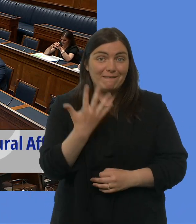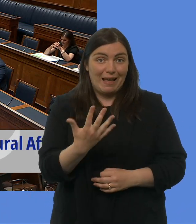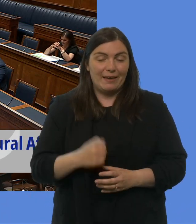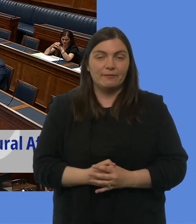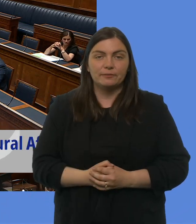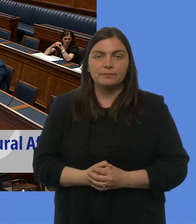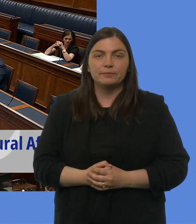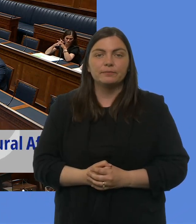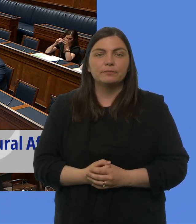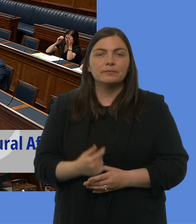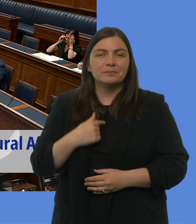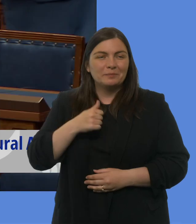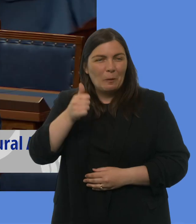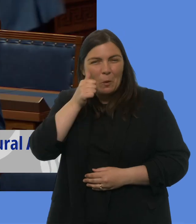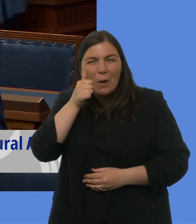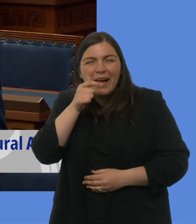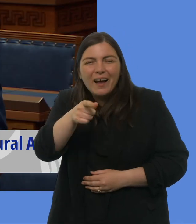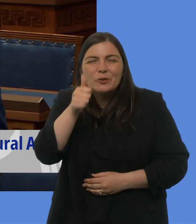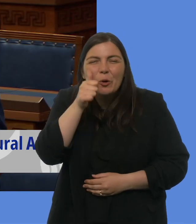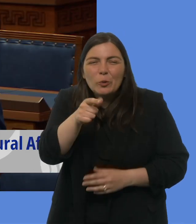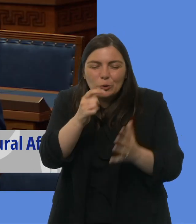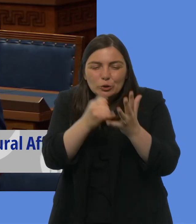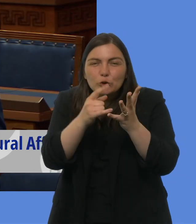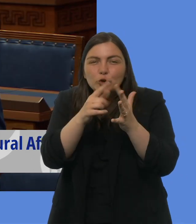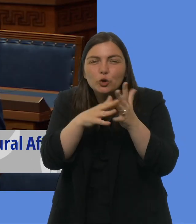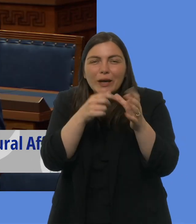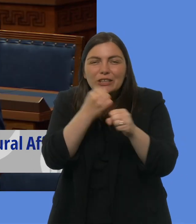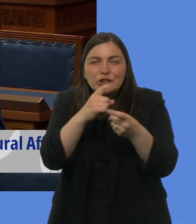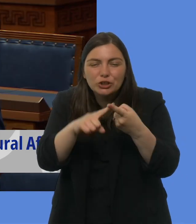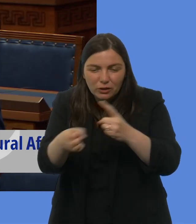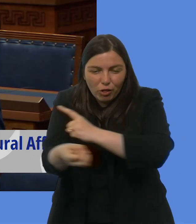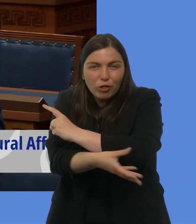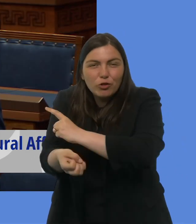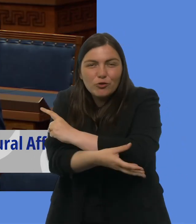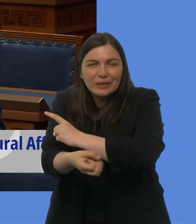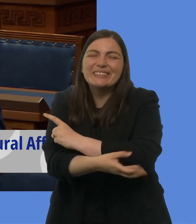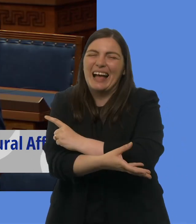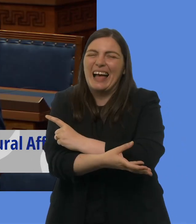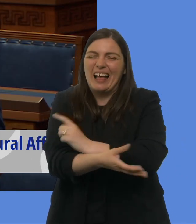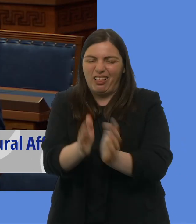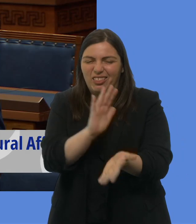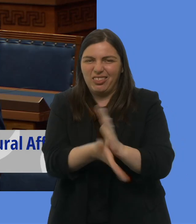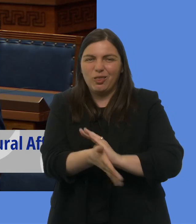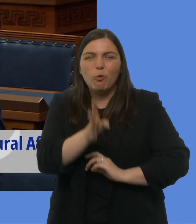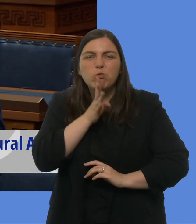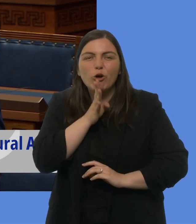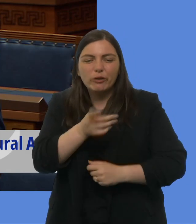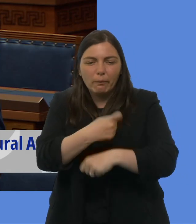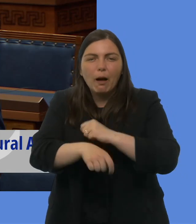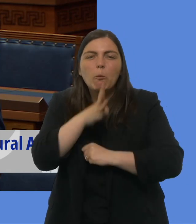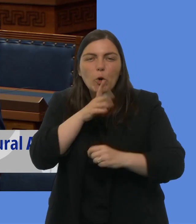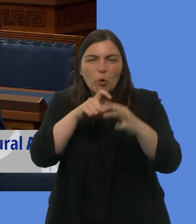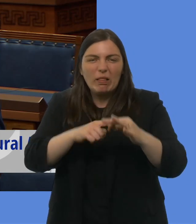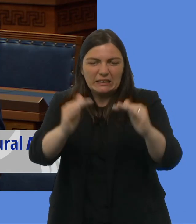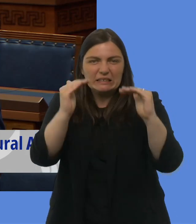aware of the impact of sewage pollution has upon water quality. The Northern Ireland Environment Agency undertakes an extensive water quality monitoring programme within